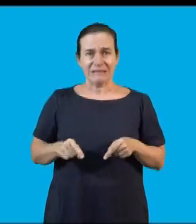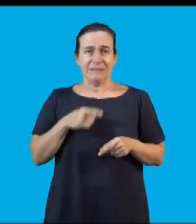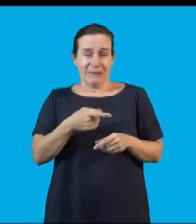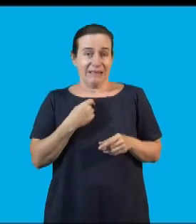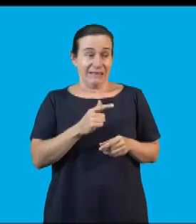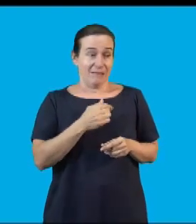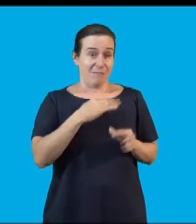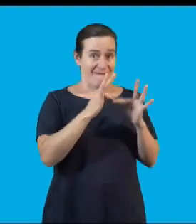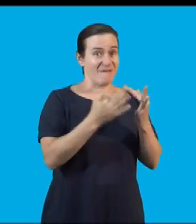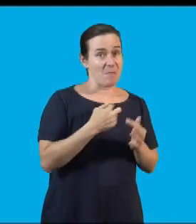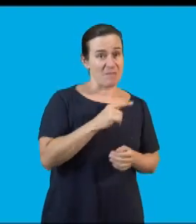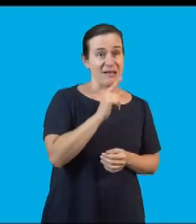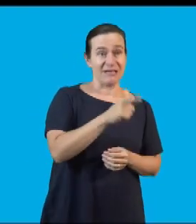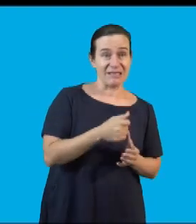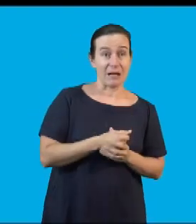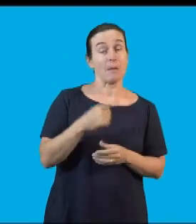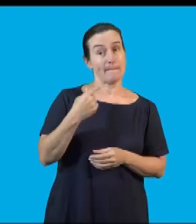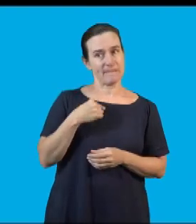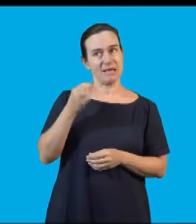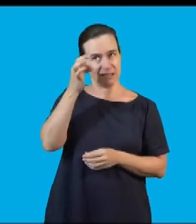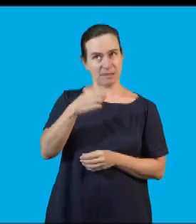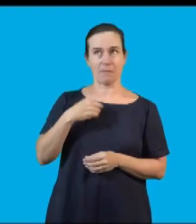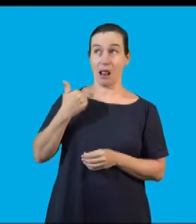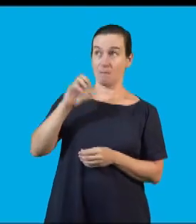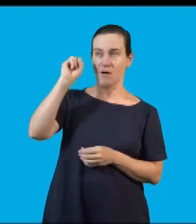quite anxious about telling my family that I've